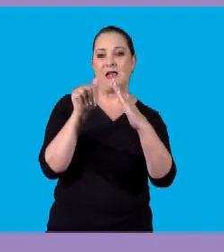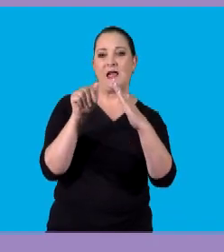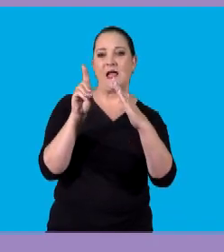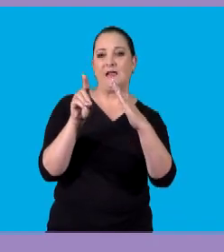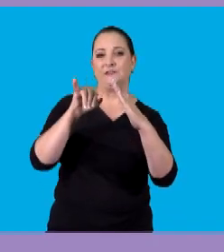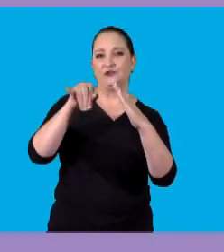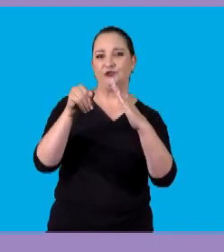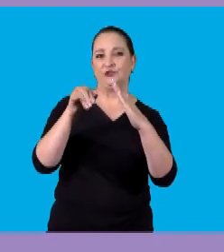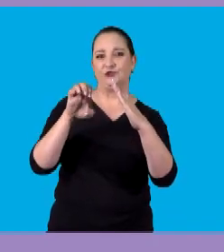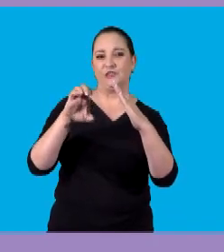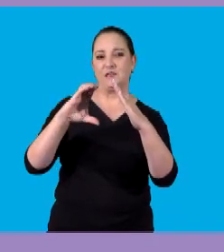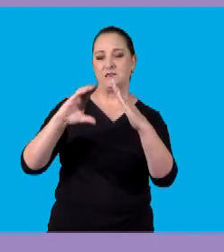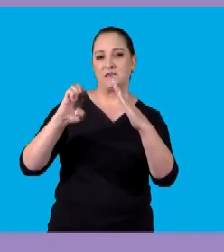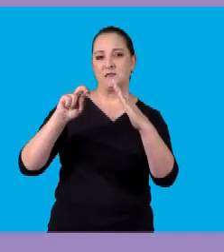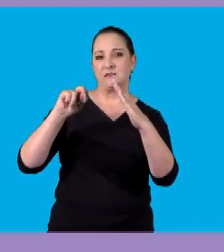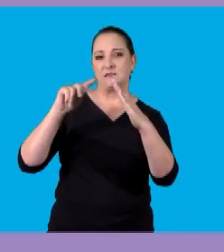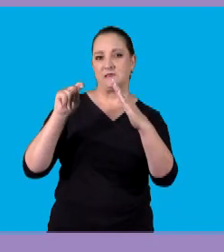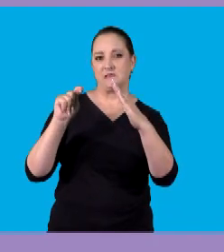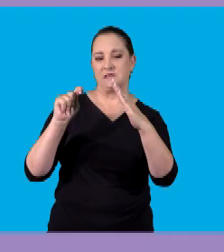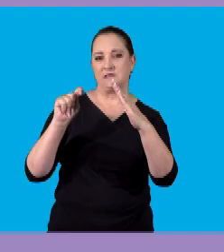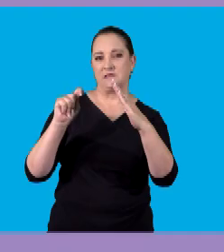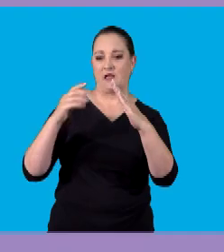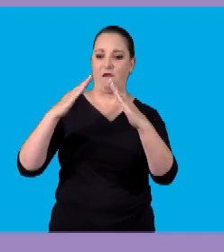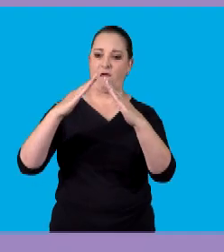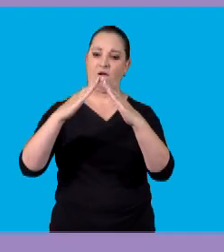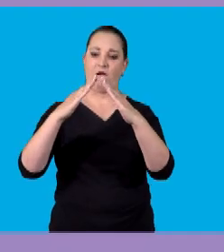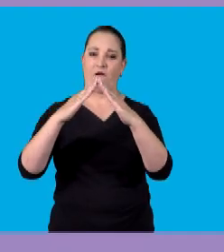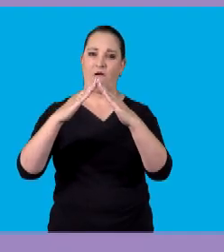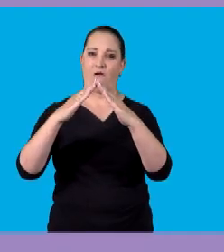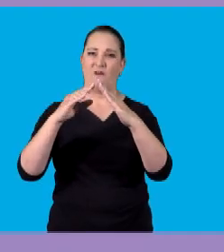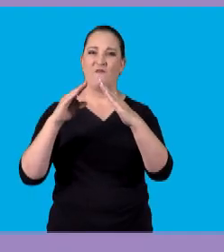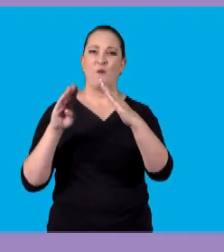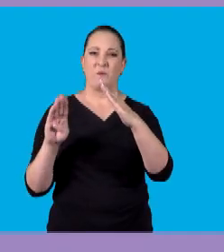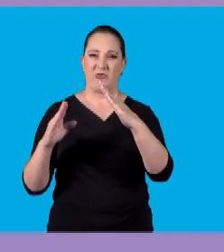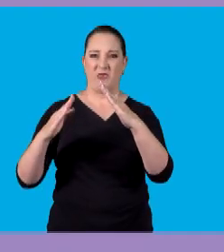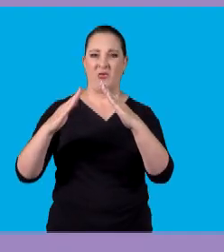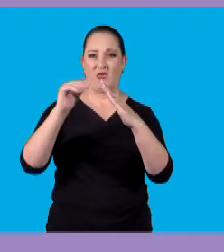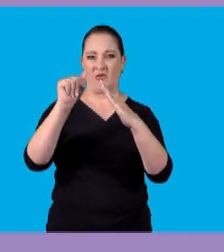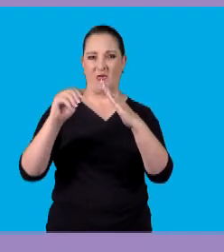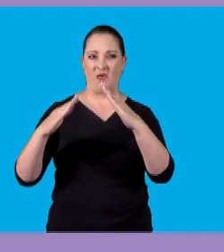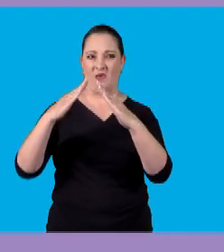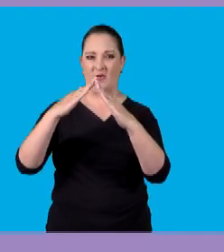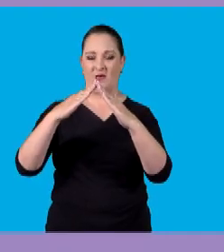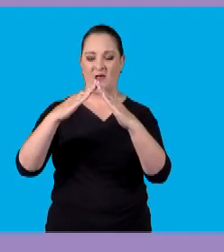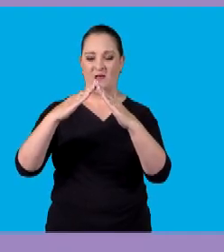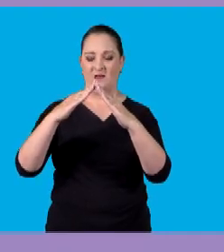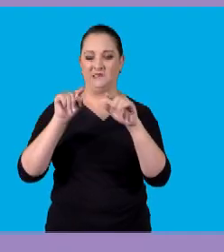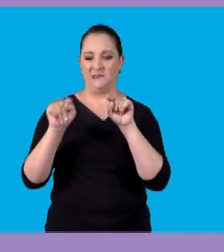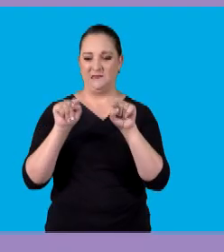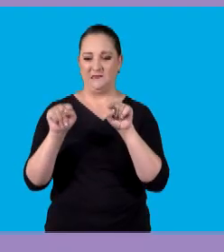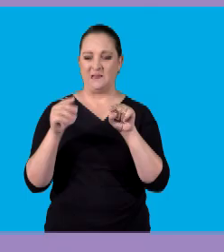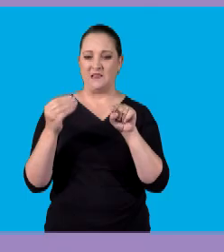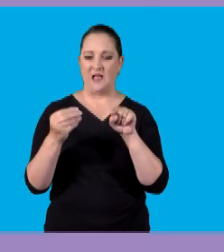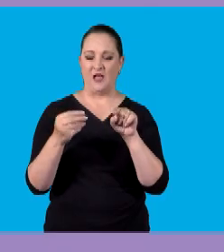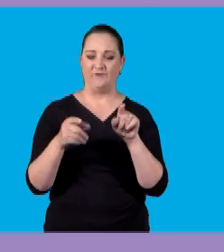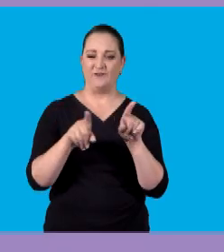to AB. And we know that with a kite, we have two pairs of adjacent sides that are equal. So whenever